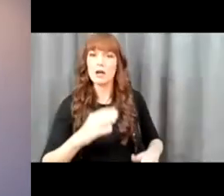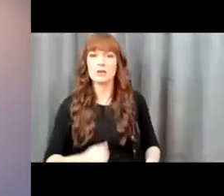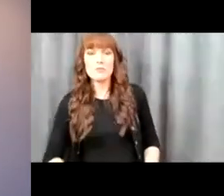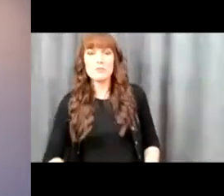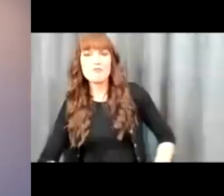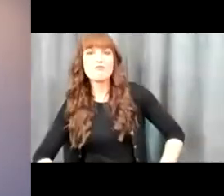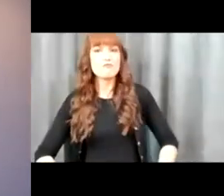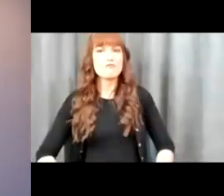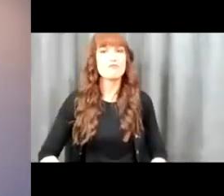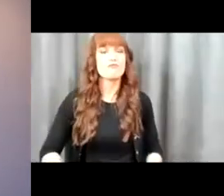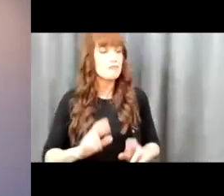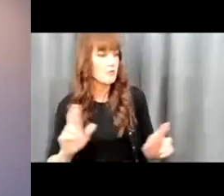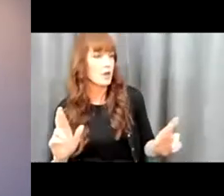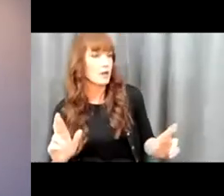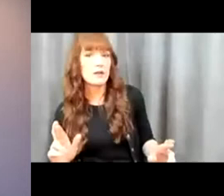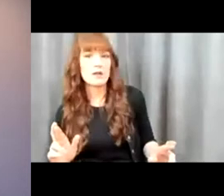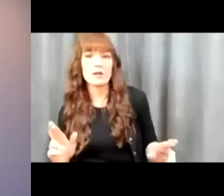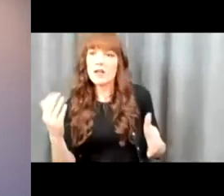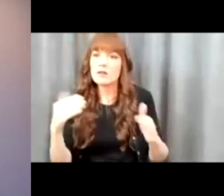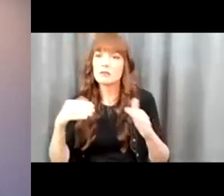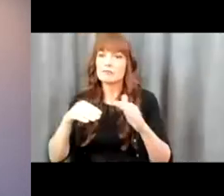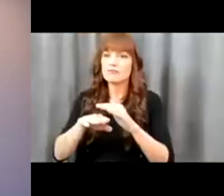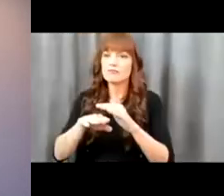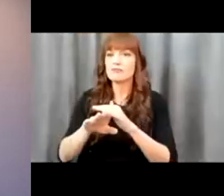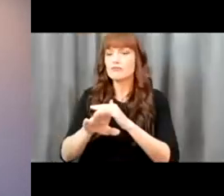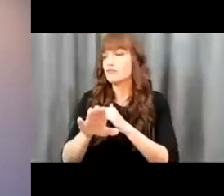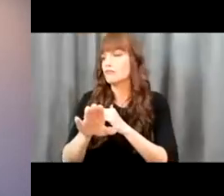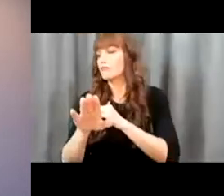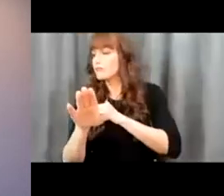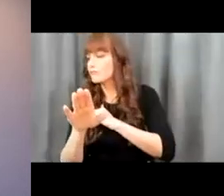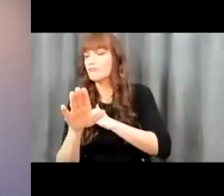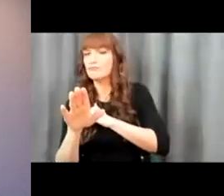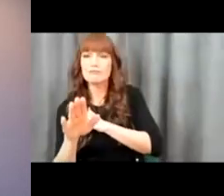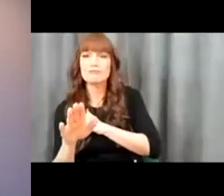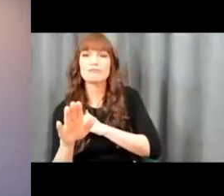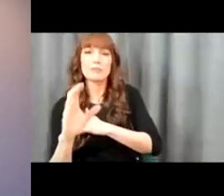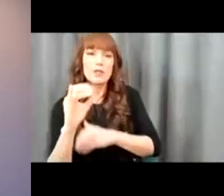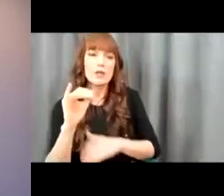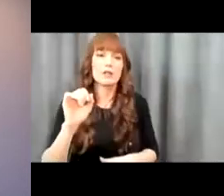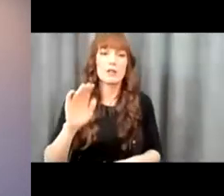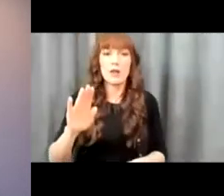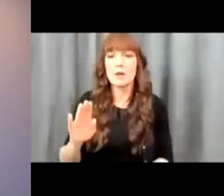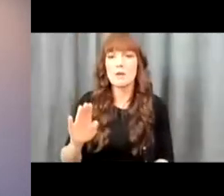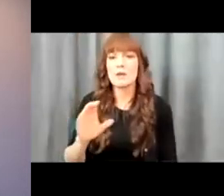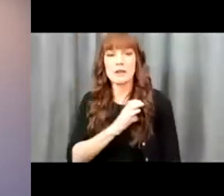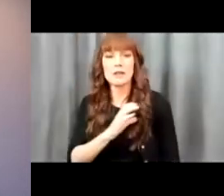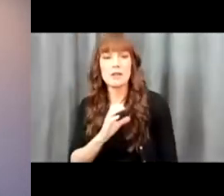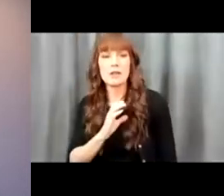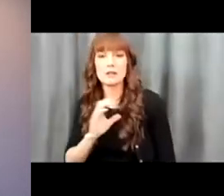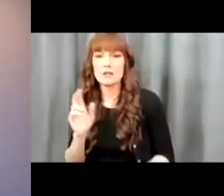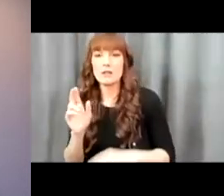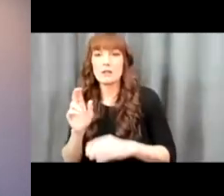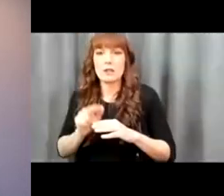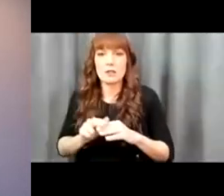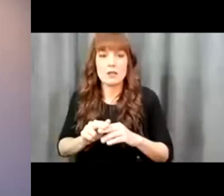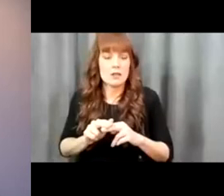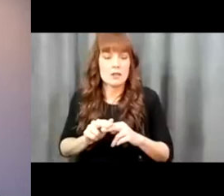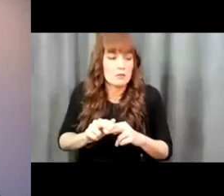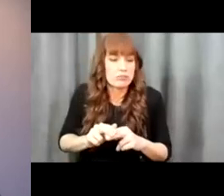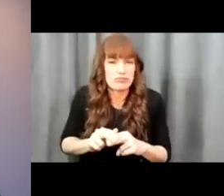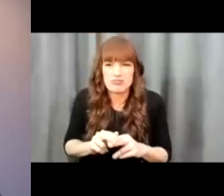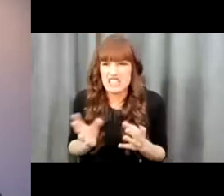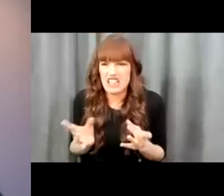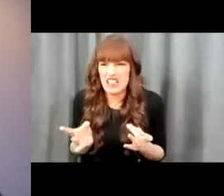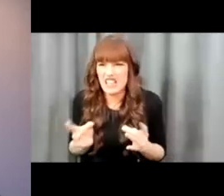with the night's potential. Interior, Amplify nightclub later that night. Clinton, slumped on an extremely